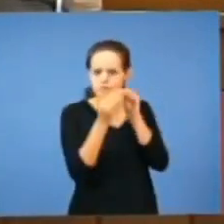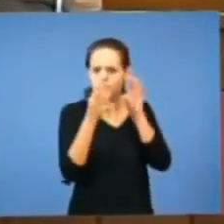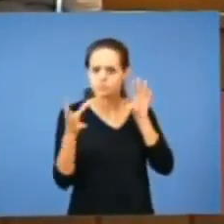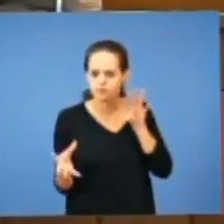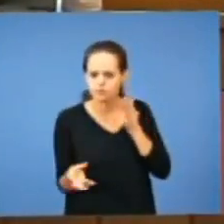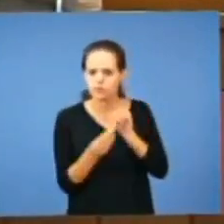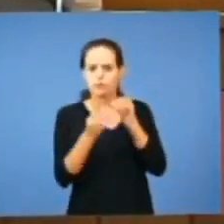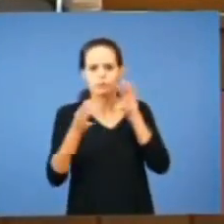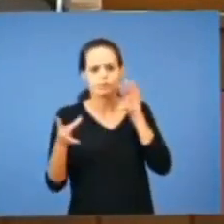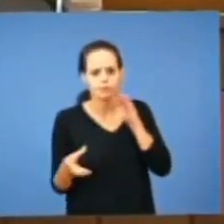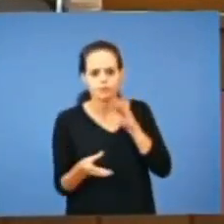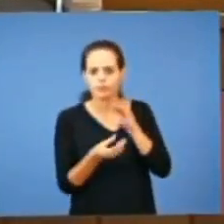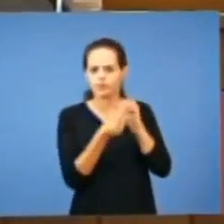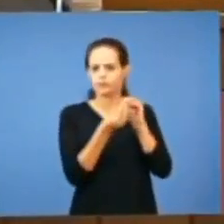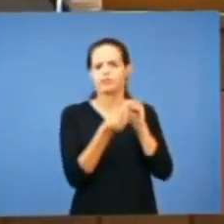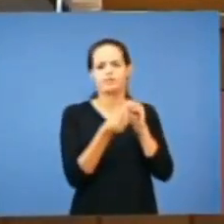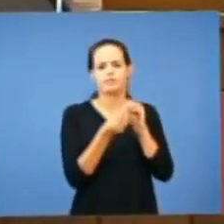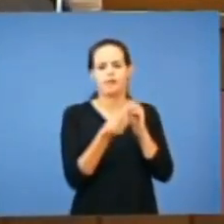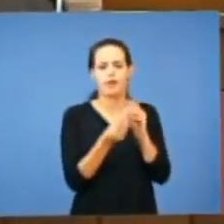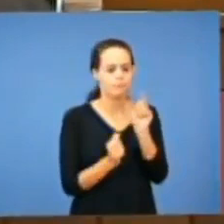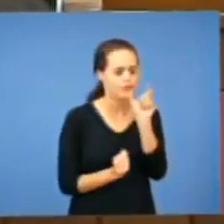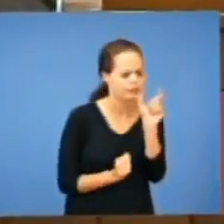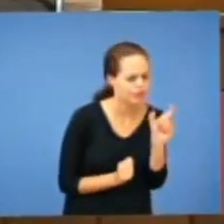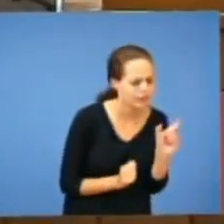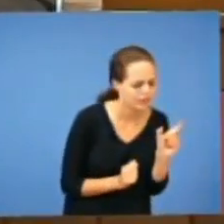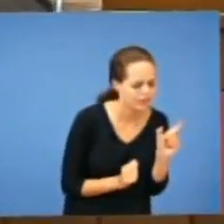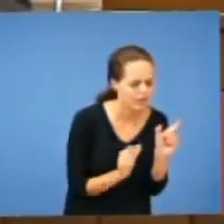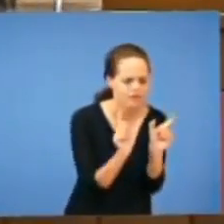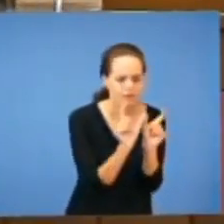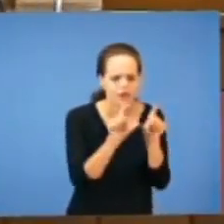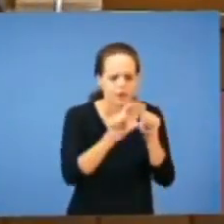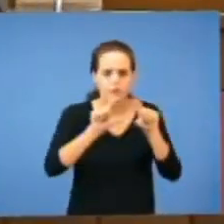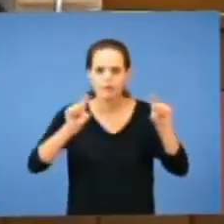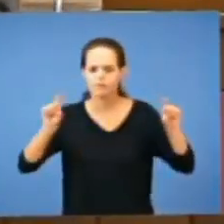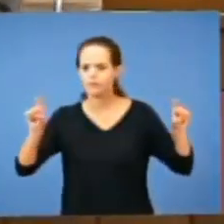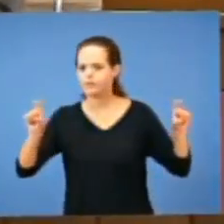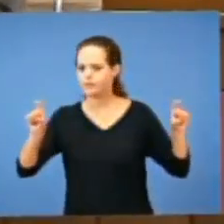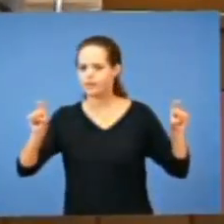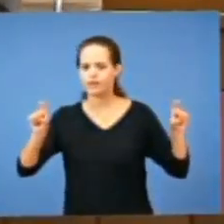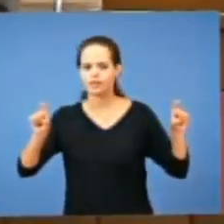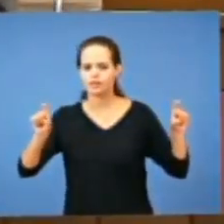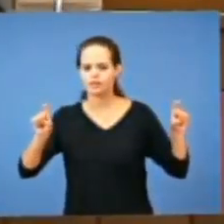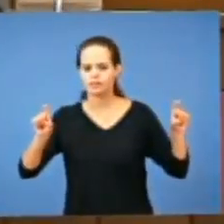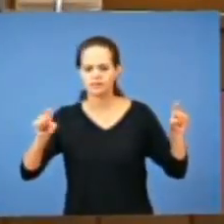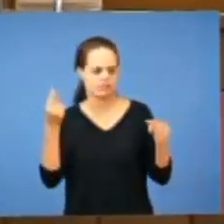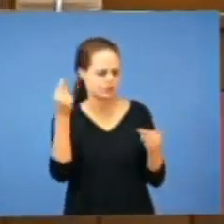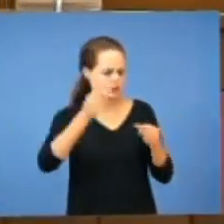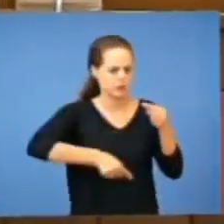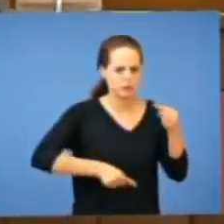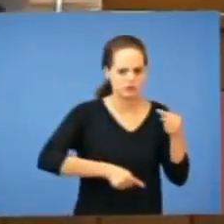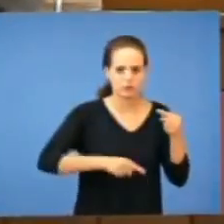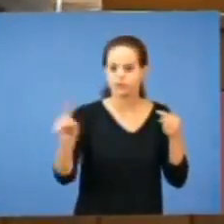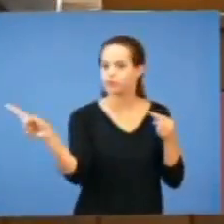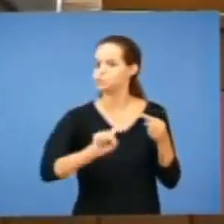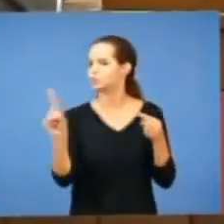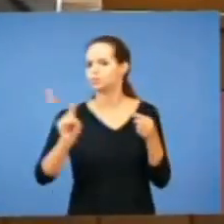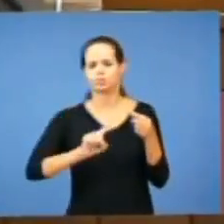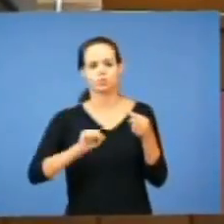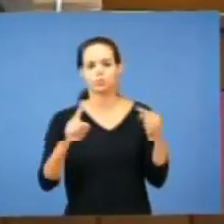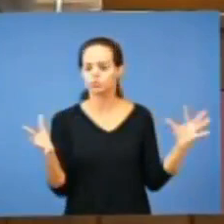reveals. One thing completes the other. One phrase does never